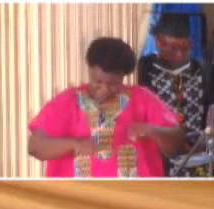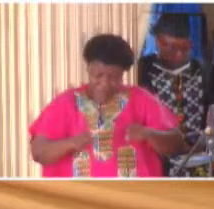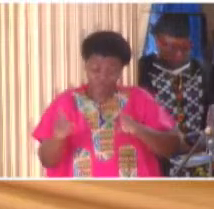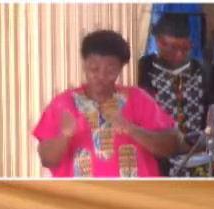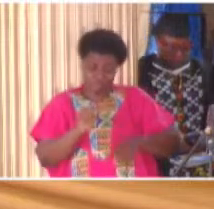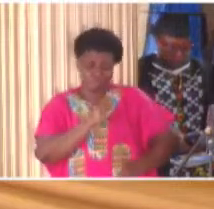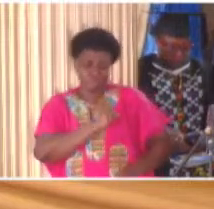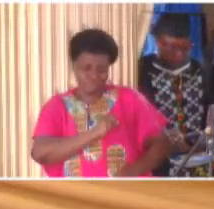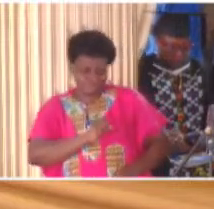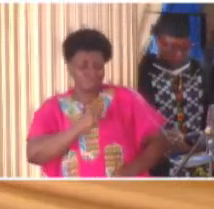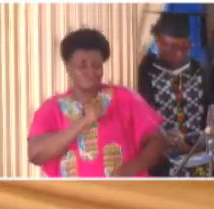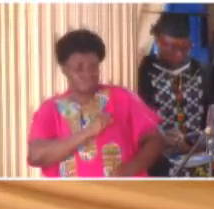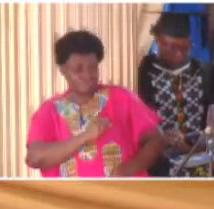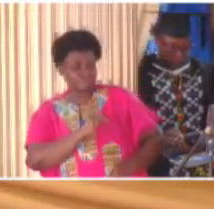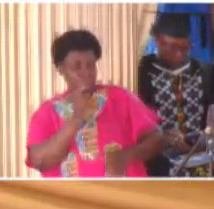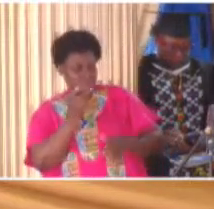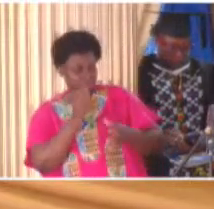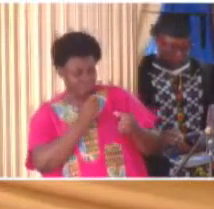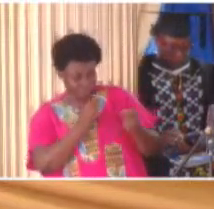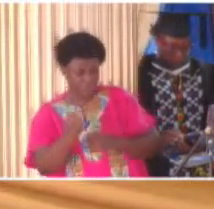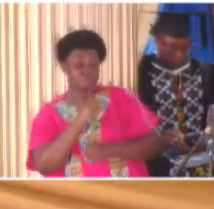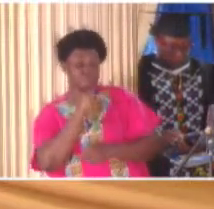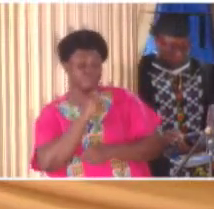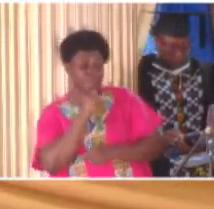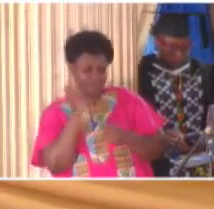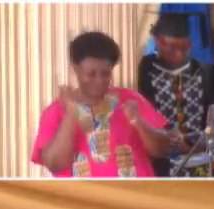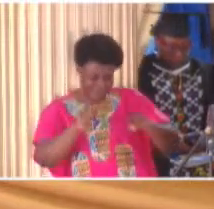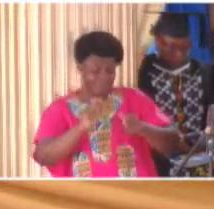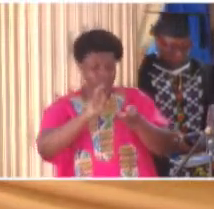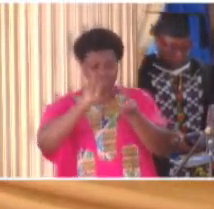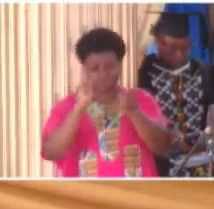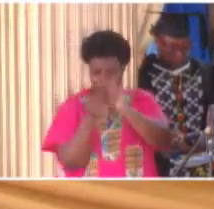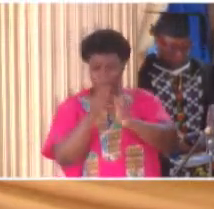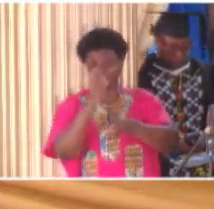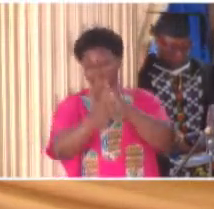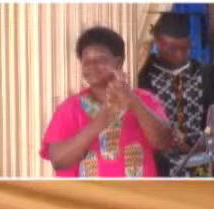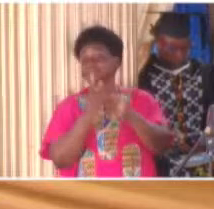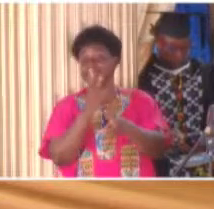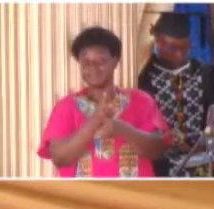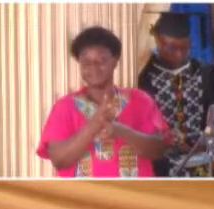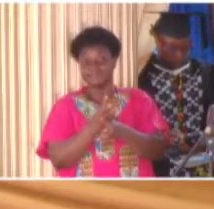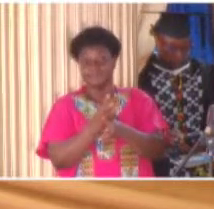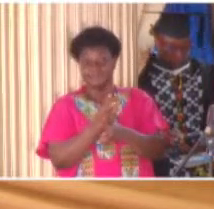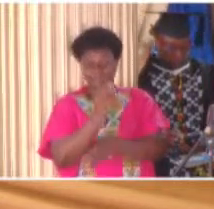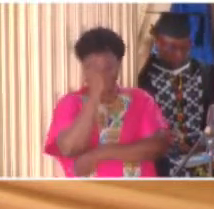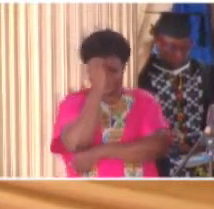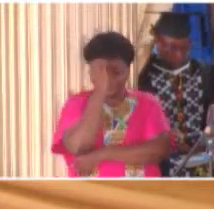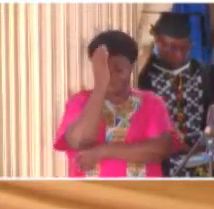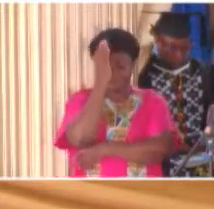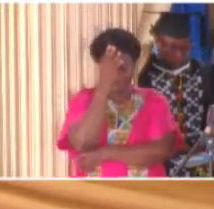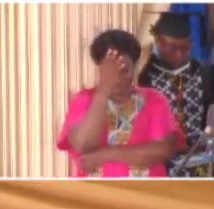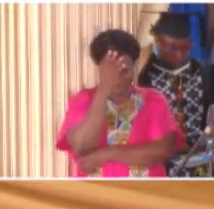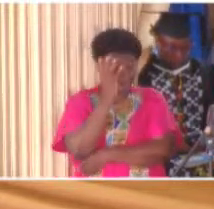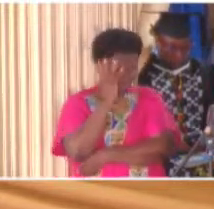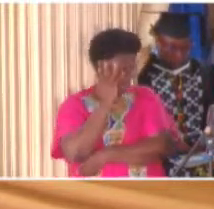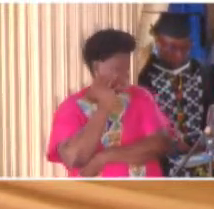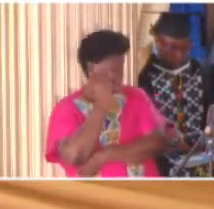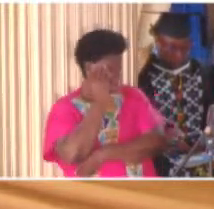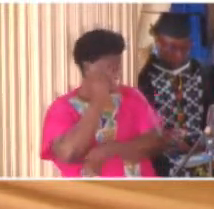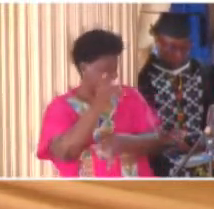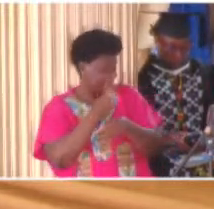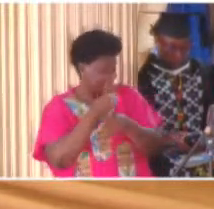attitude, is a powerful tool that can transform the world. The knowledge and experience